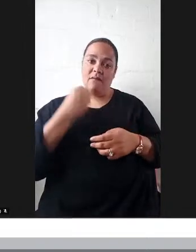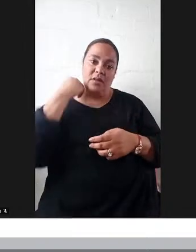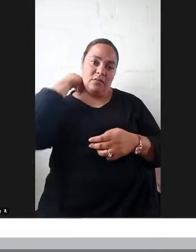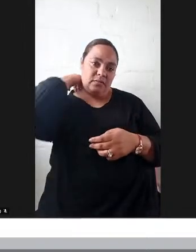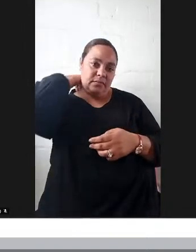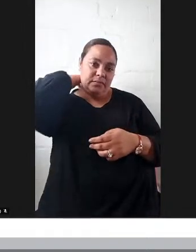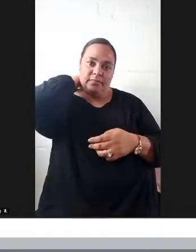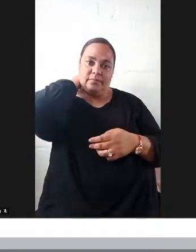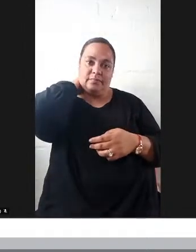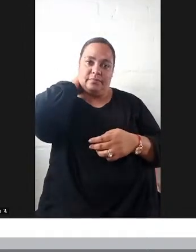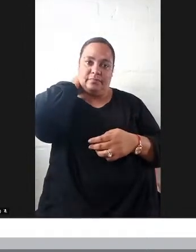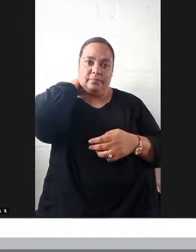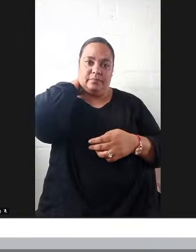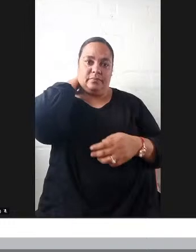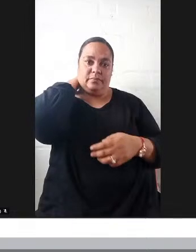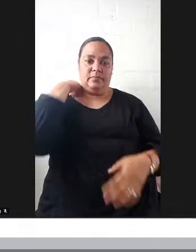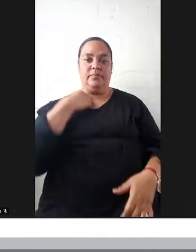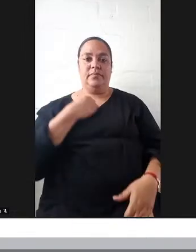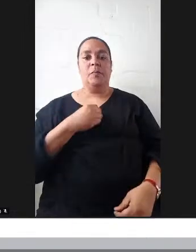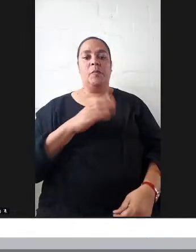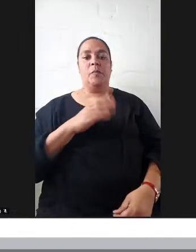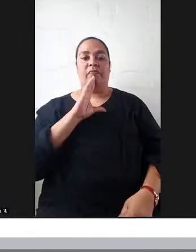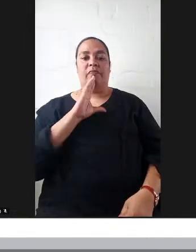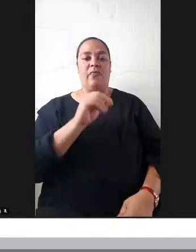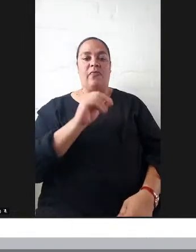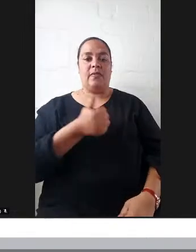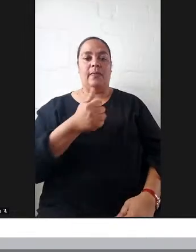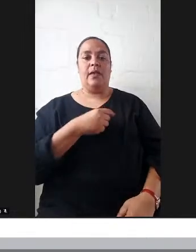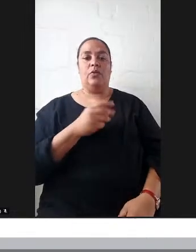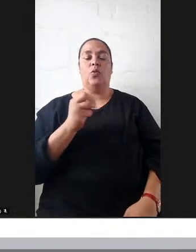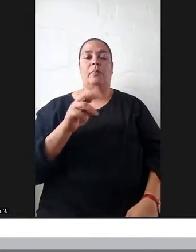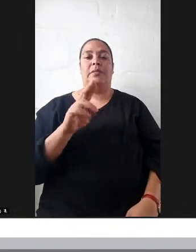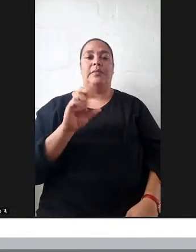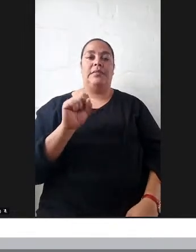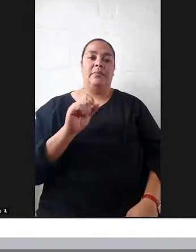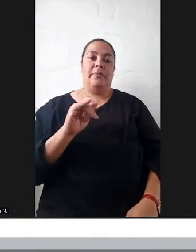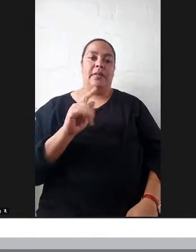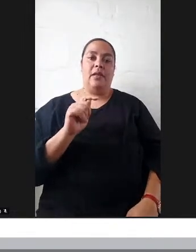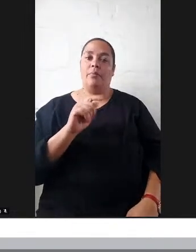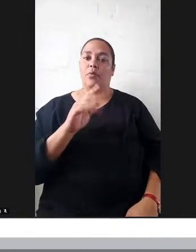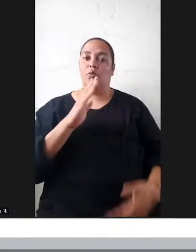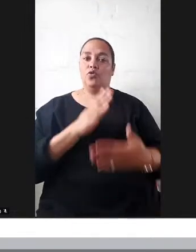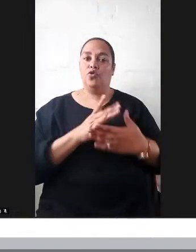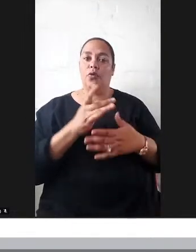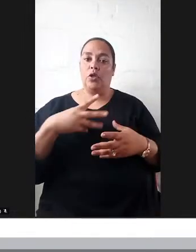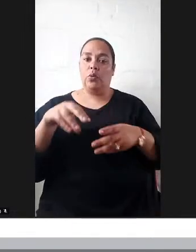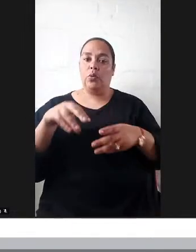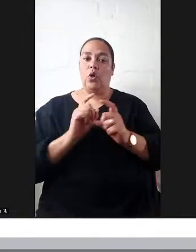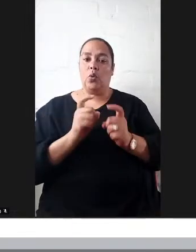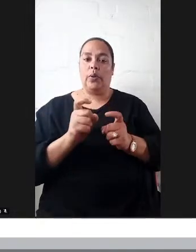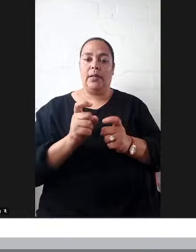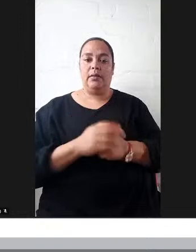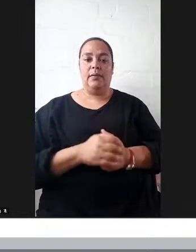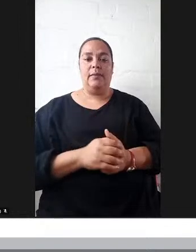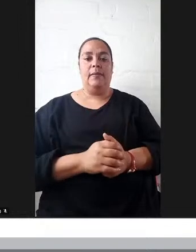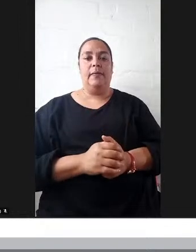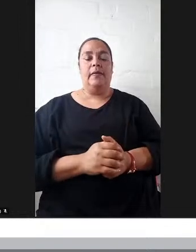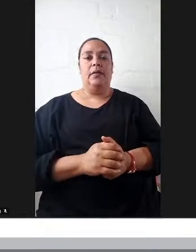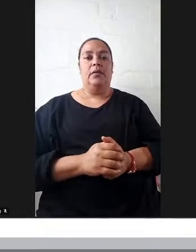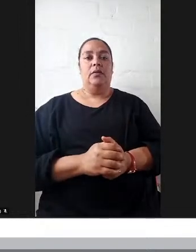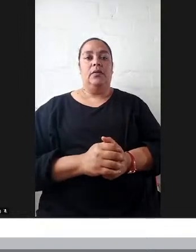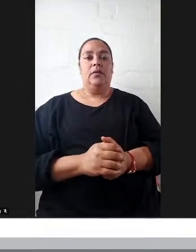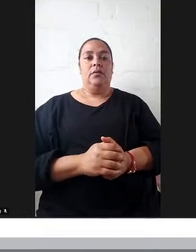All right, we'll put that question back to Ms. Smith. I don't know if you'd like to come in on that quickly, Ms. Smith.